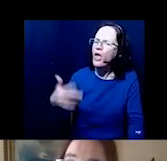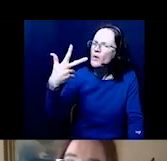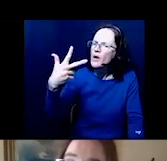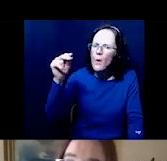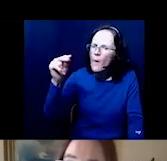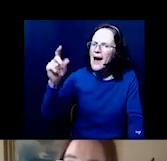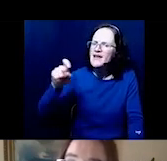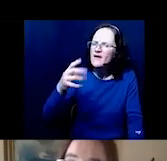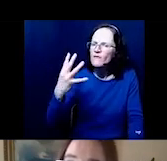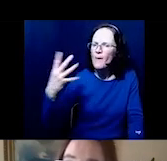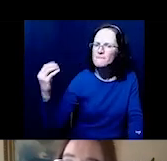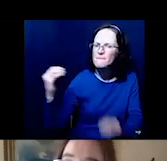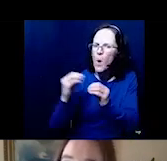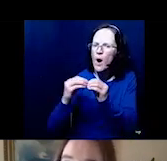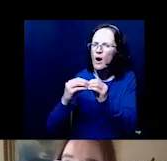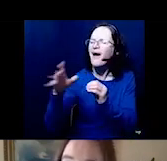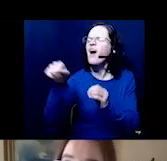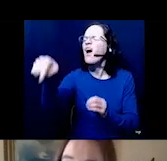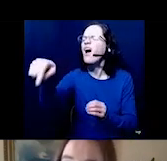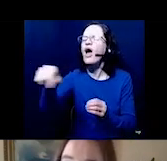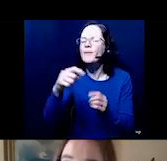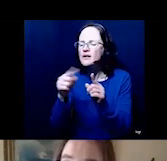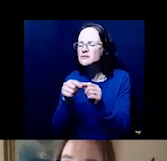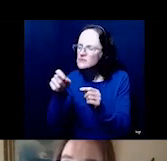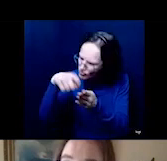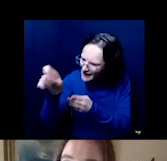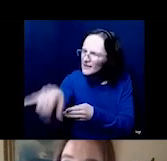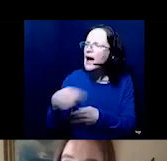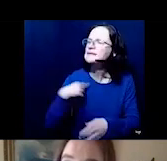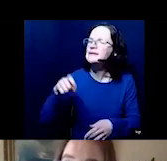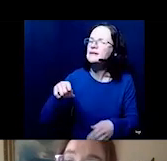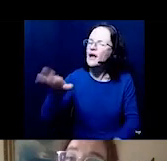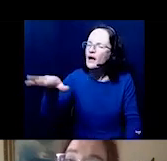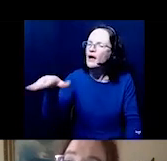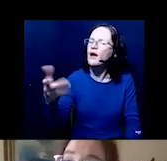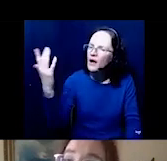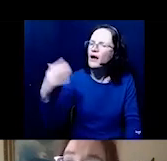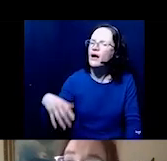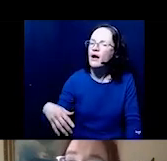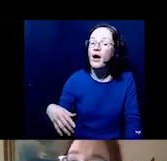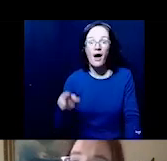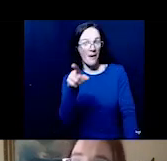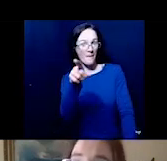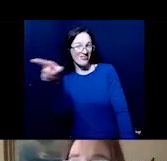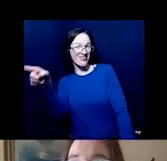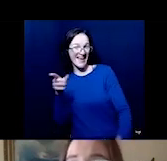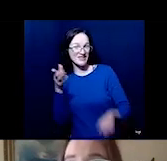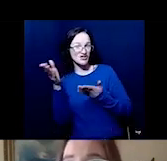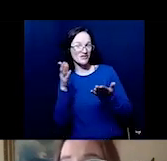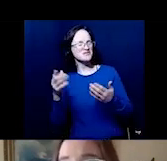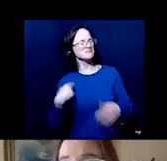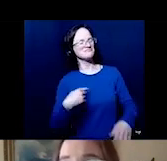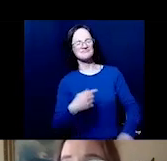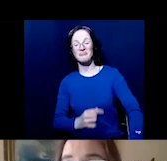back because it's one of the biggest side in Quebec, or the biggest, I'm not sure, because they are the ones